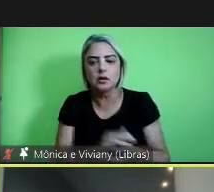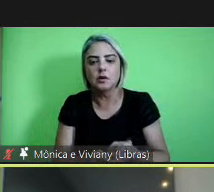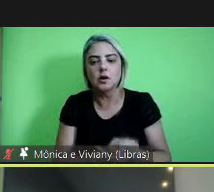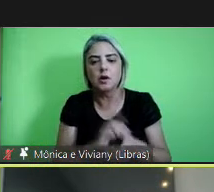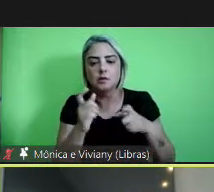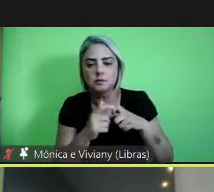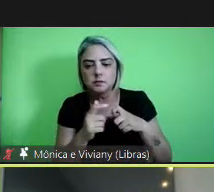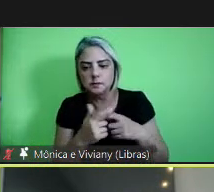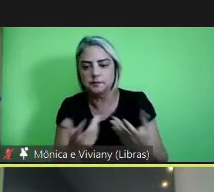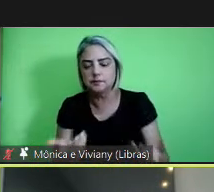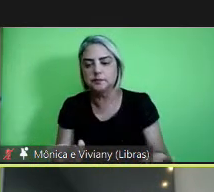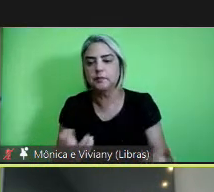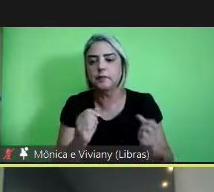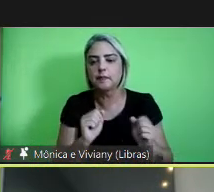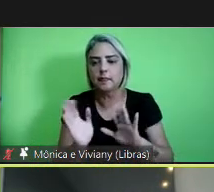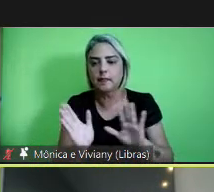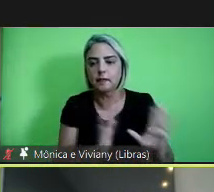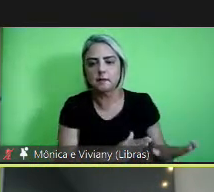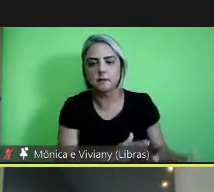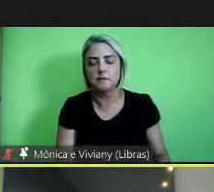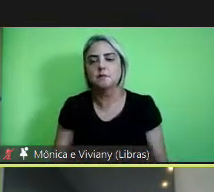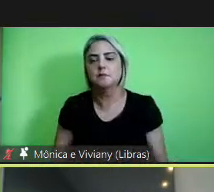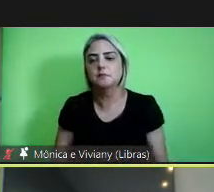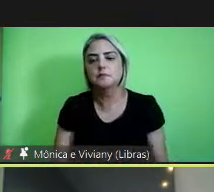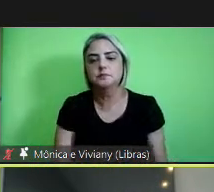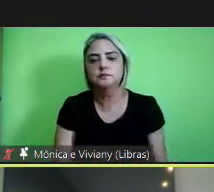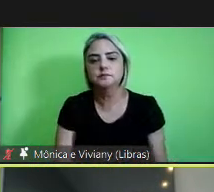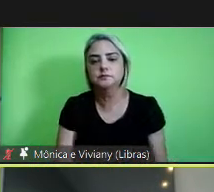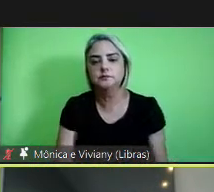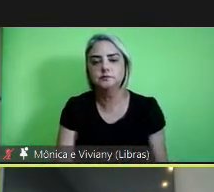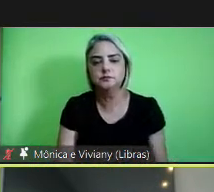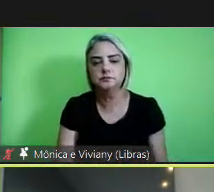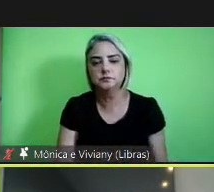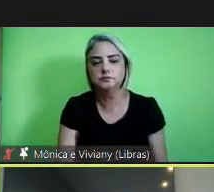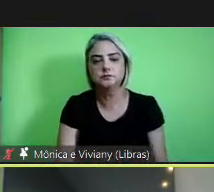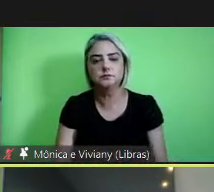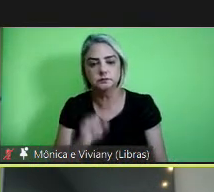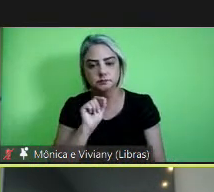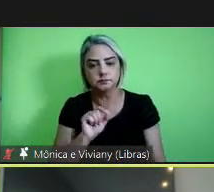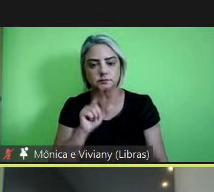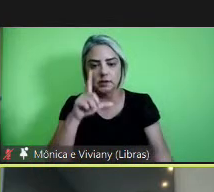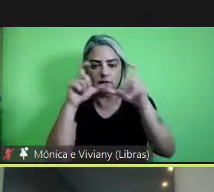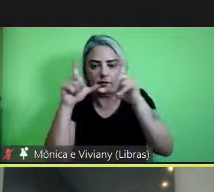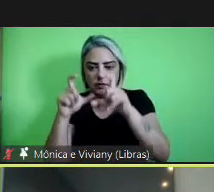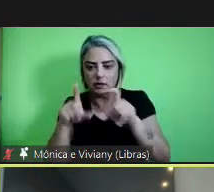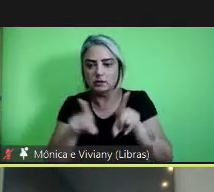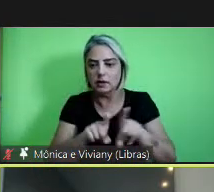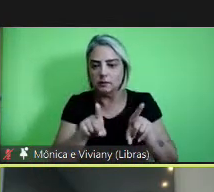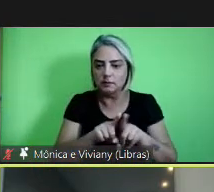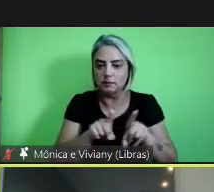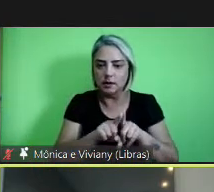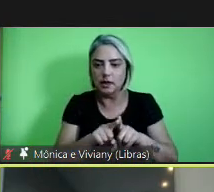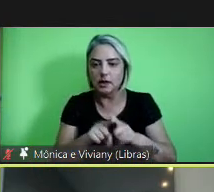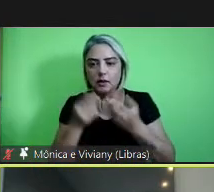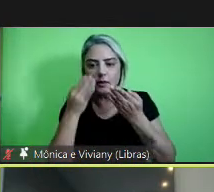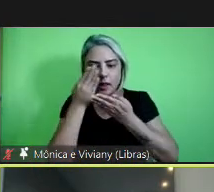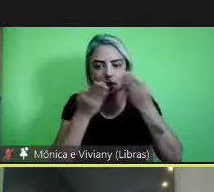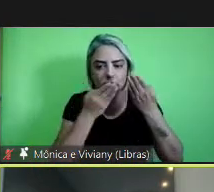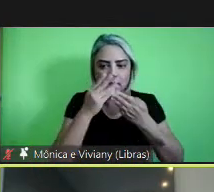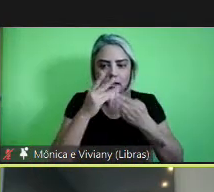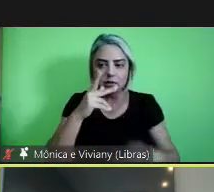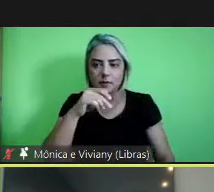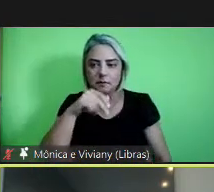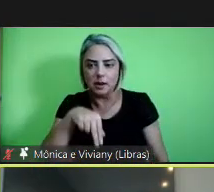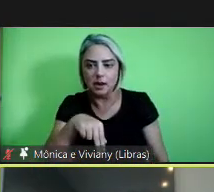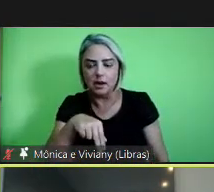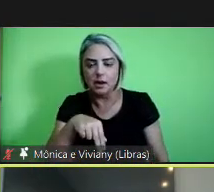the equipment that measure fat in the body. Here I wanted to show